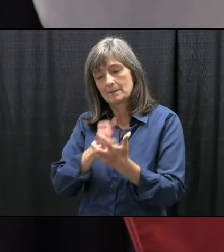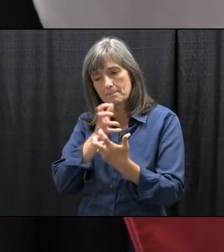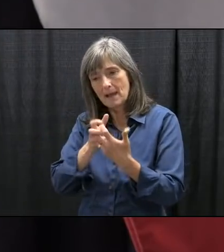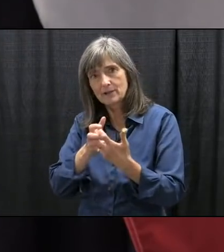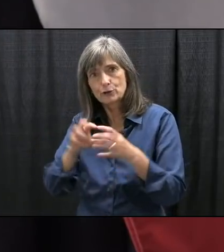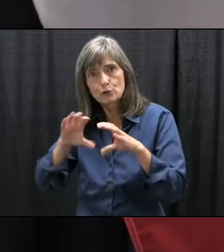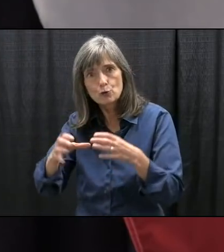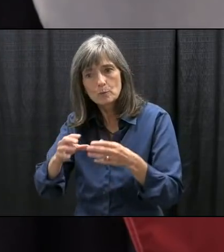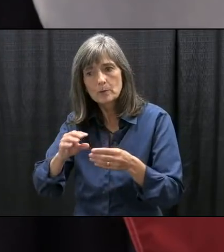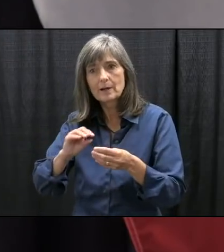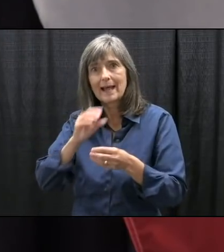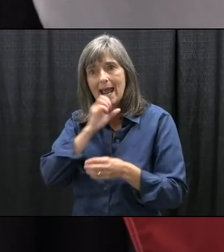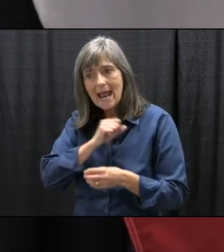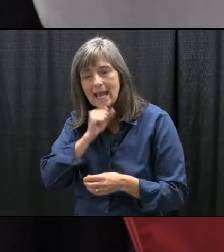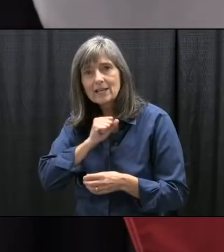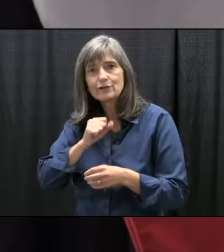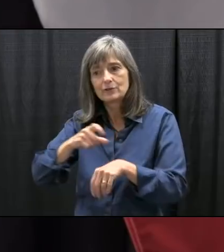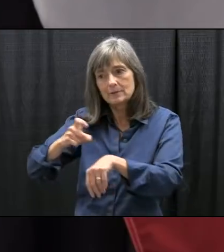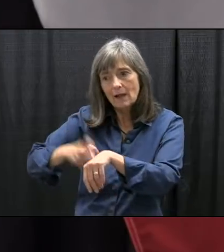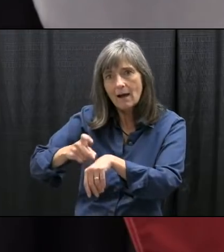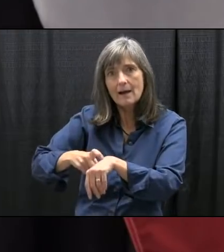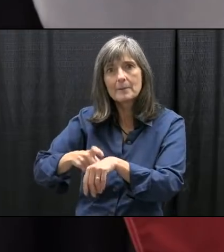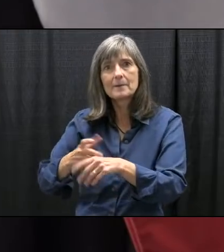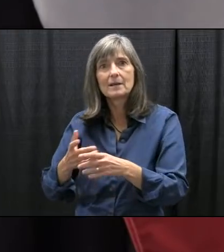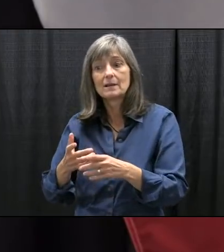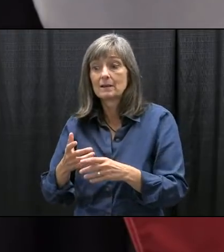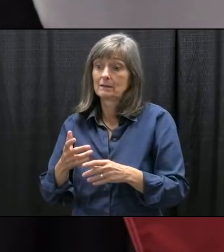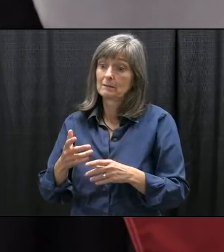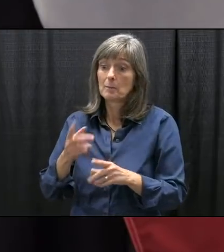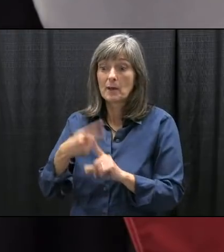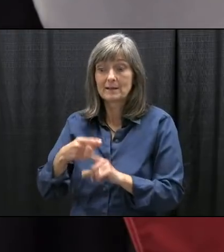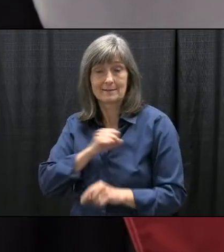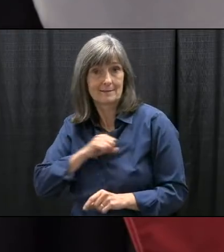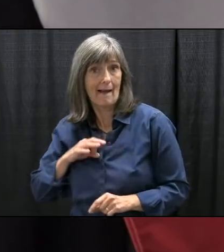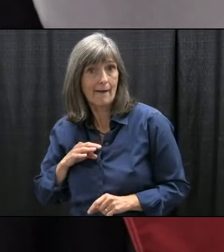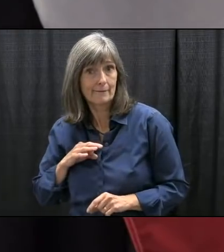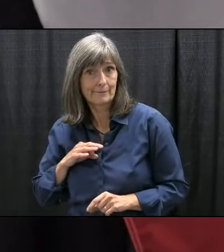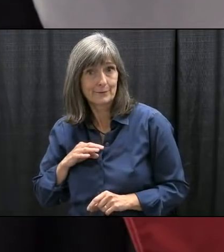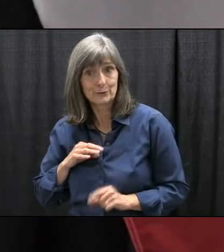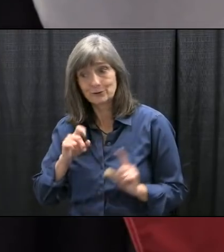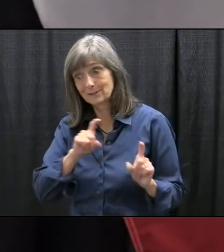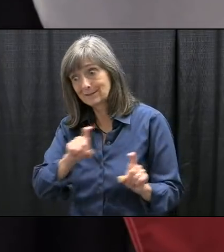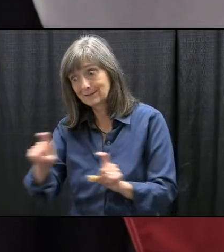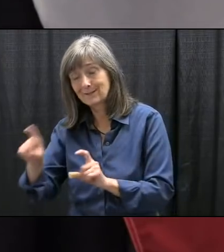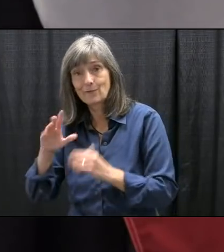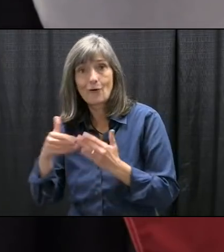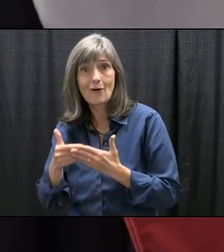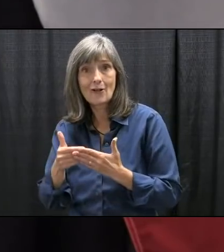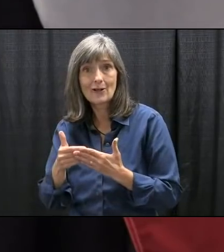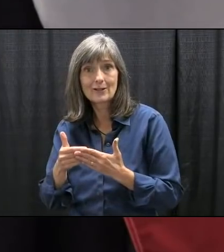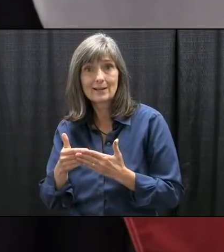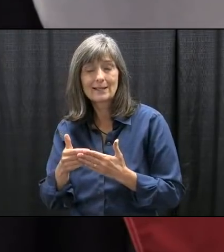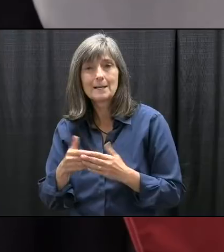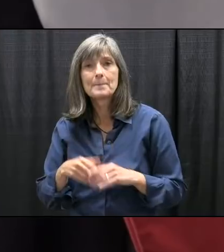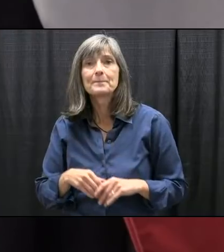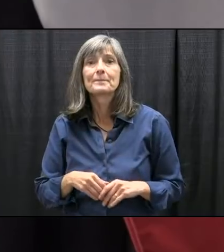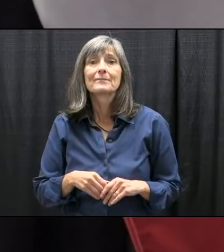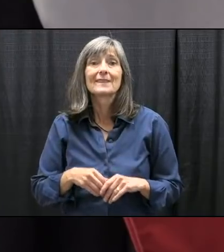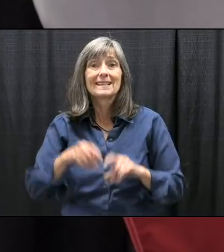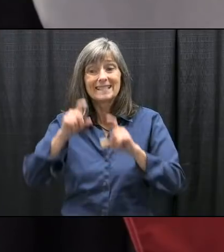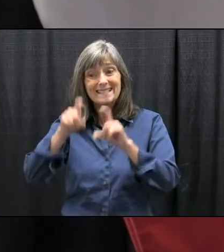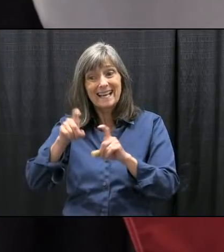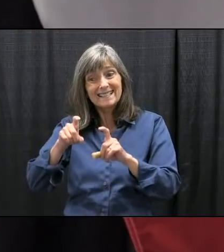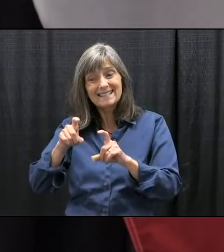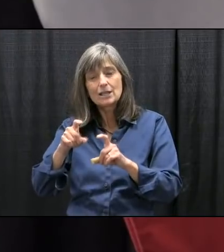It's not without its human resources element also. And so really we use testing in the best place